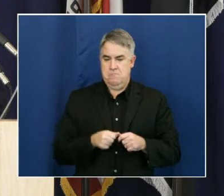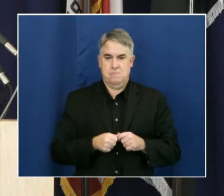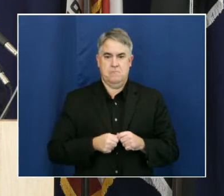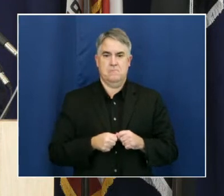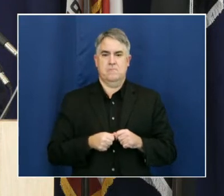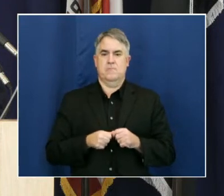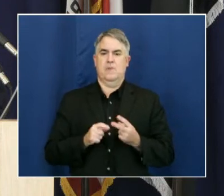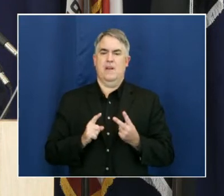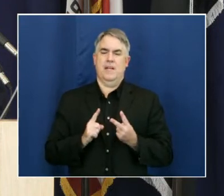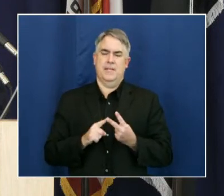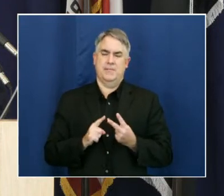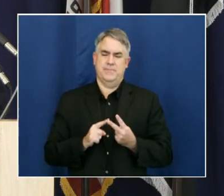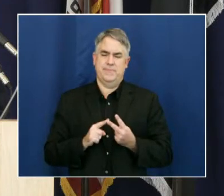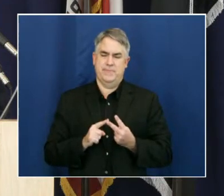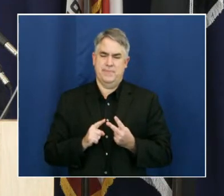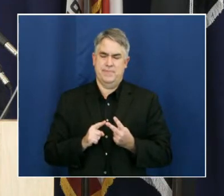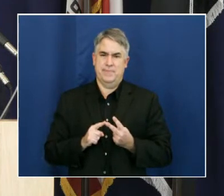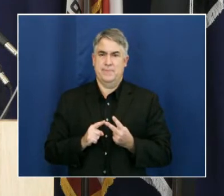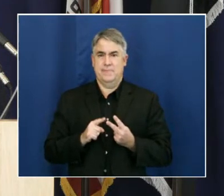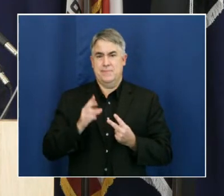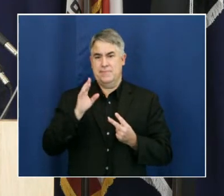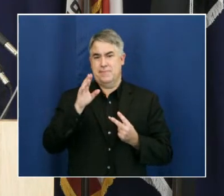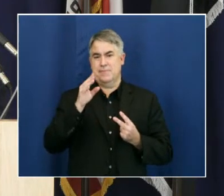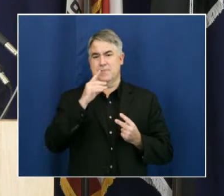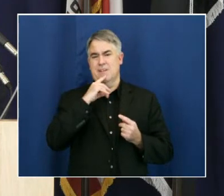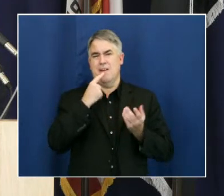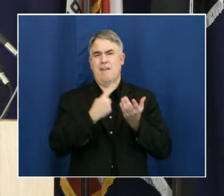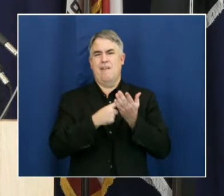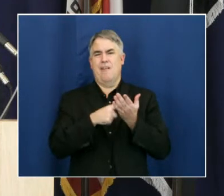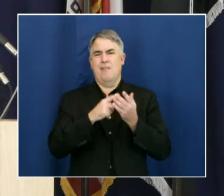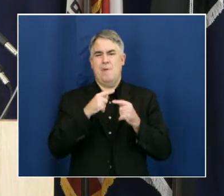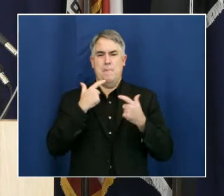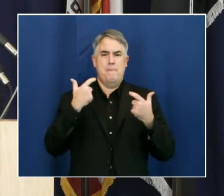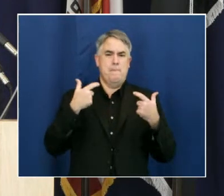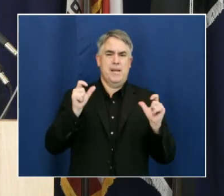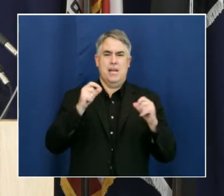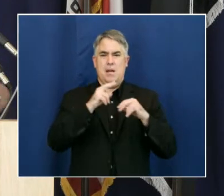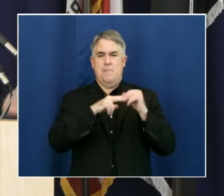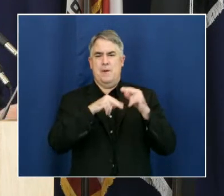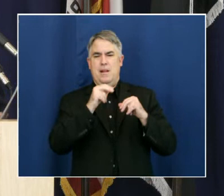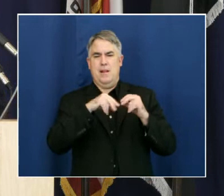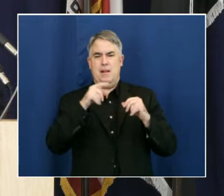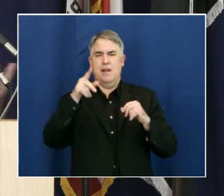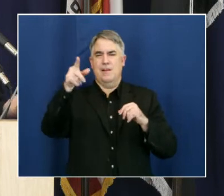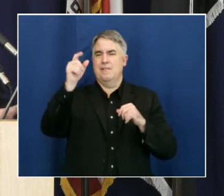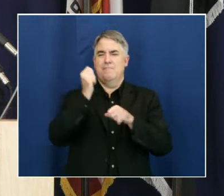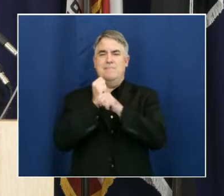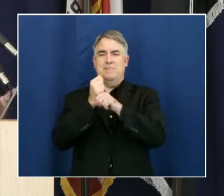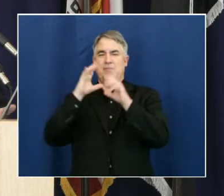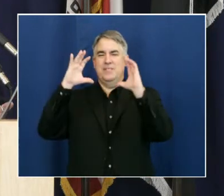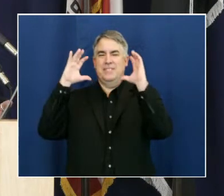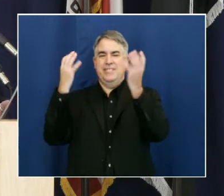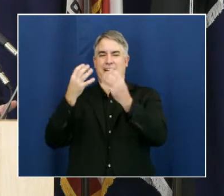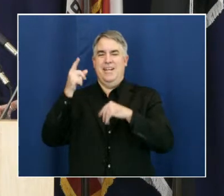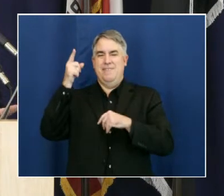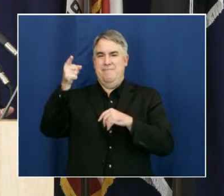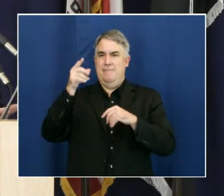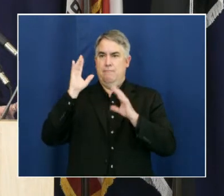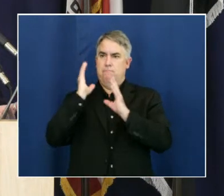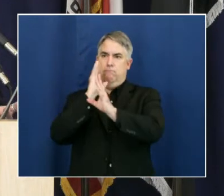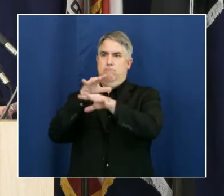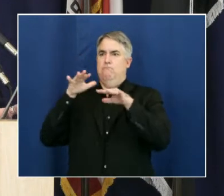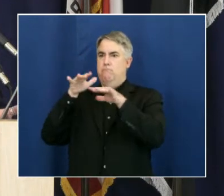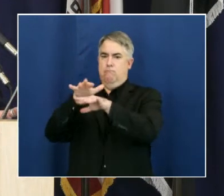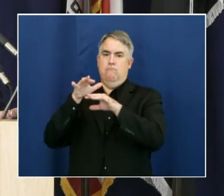In regards to the superstation, eventually we will get there. We will basically see what happens as a result of